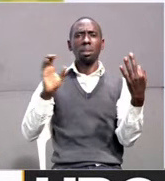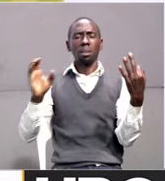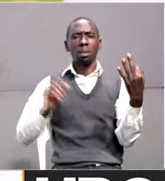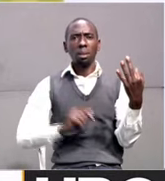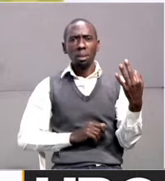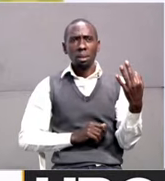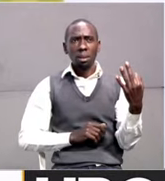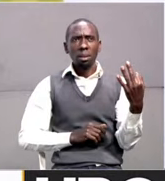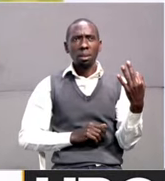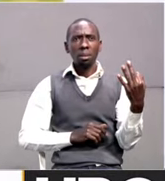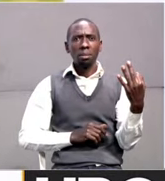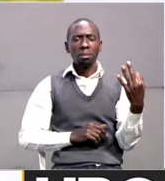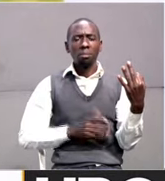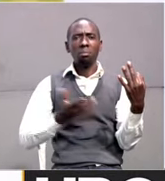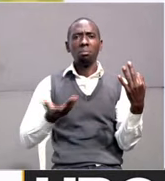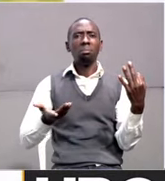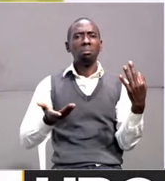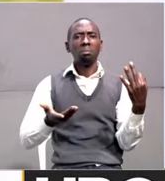How about the other products?